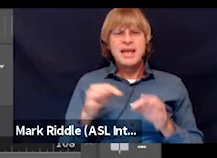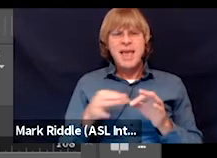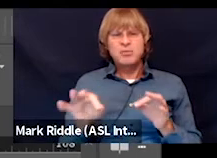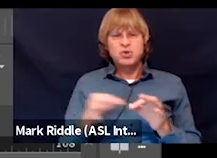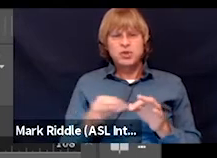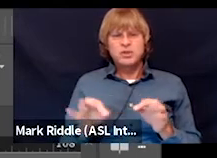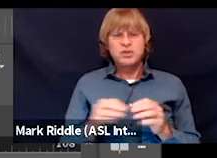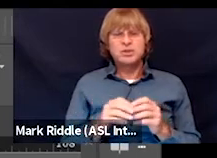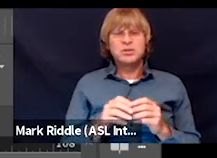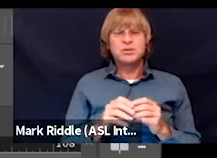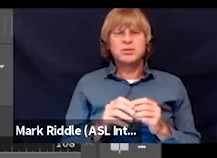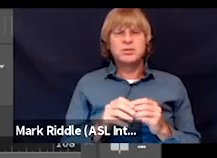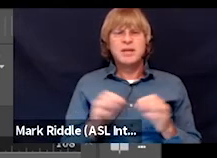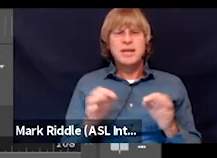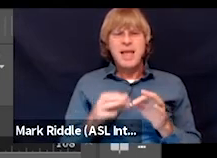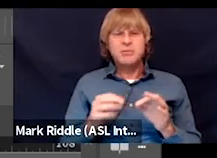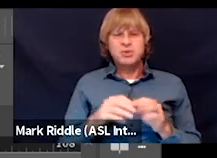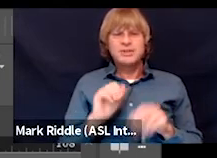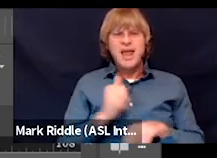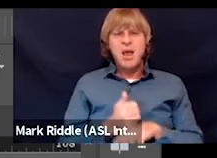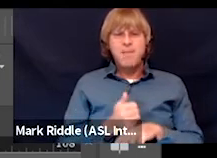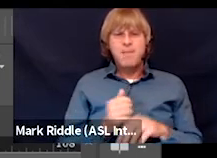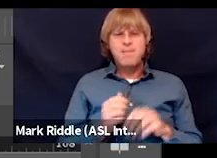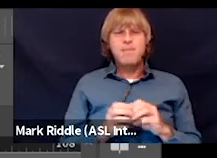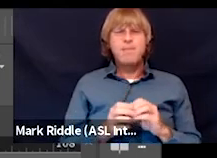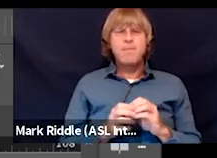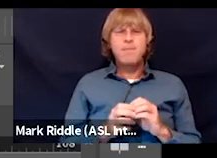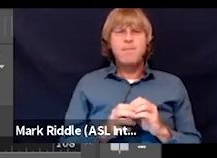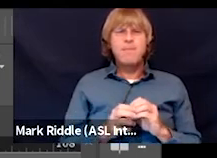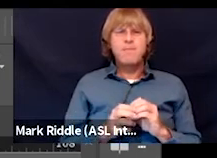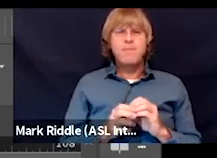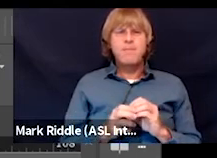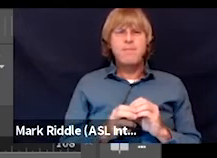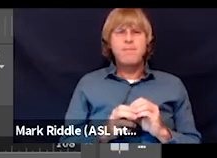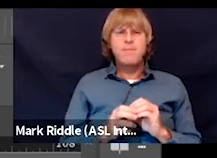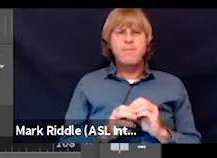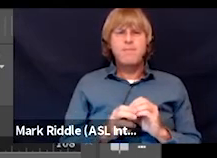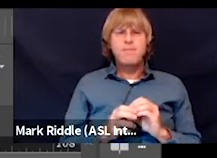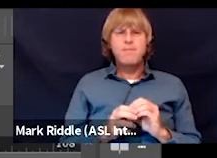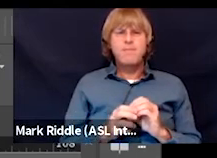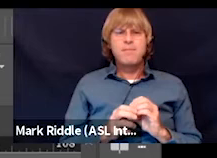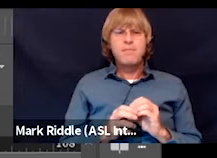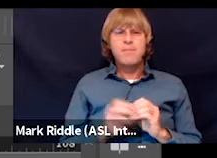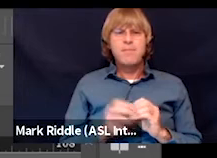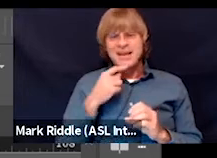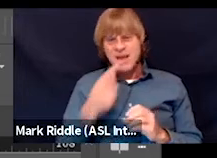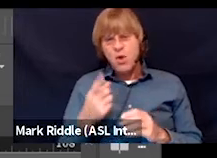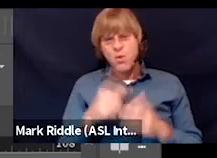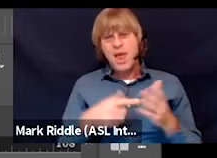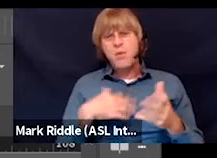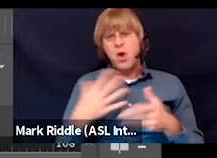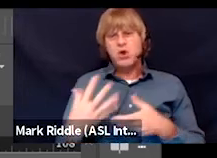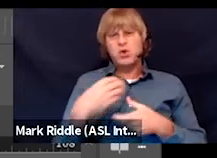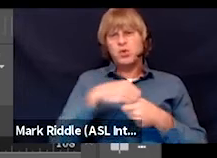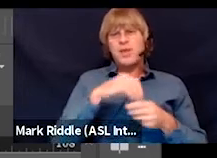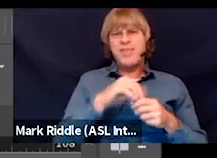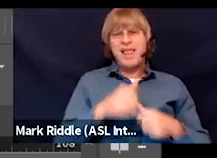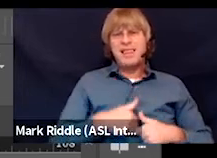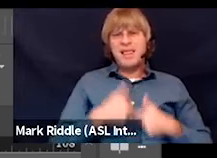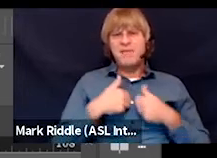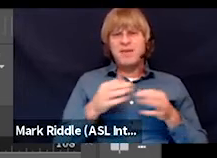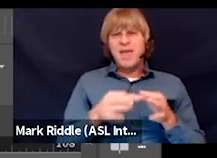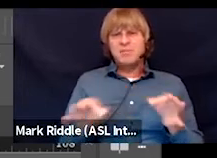Captions, Caption Setup. And I'm telling it what I want to include in my live